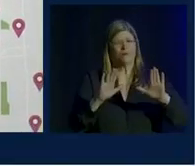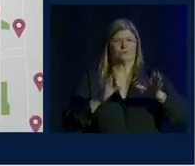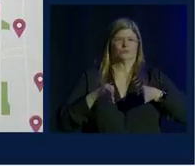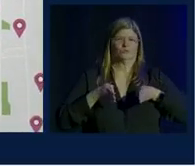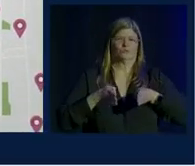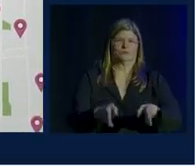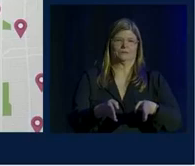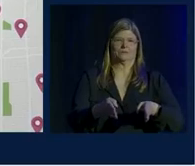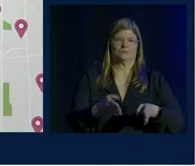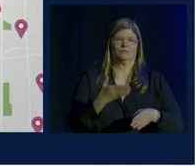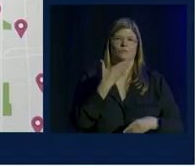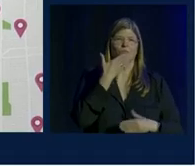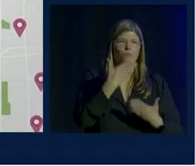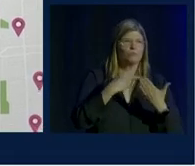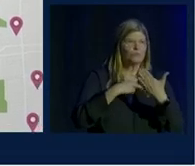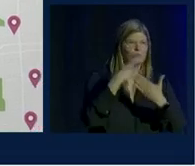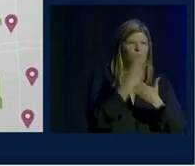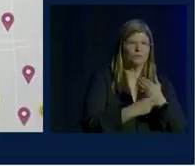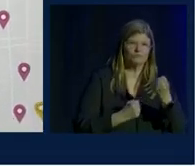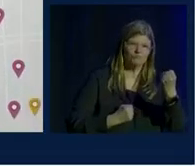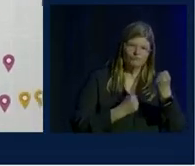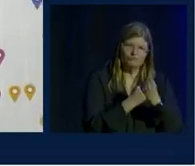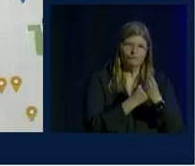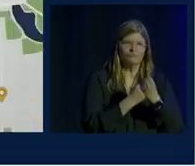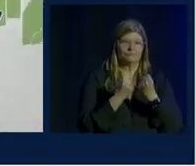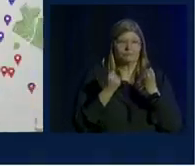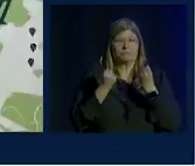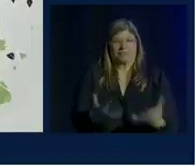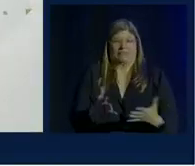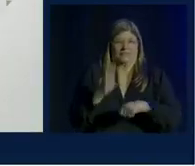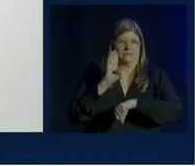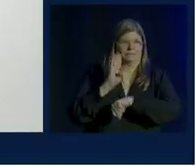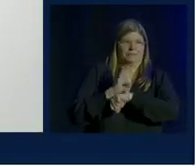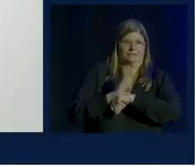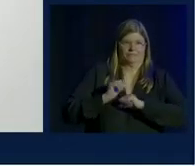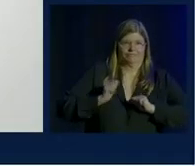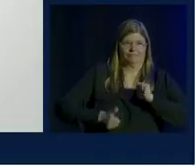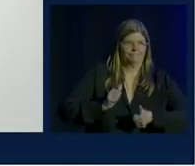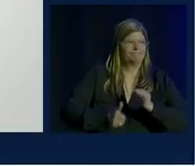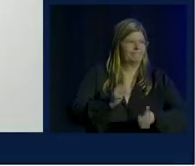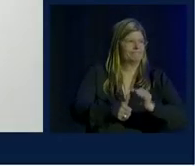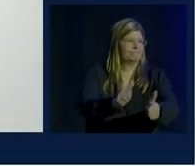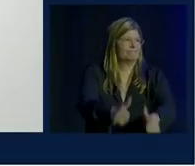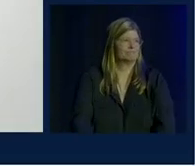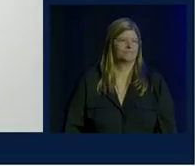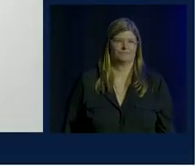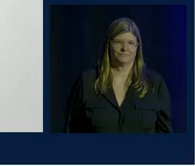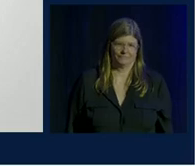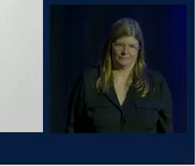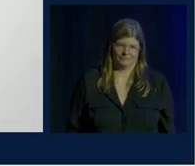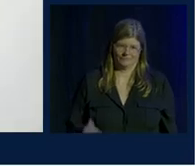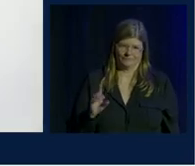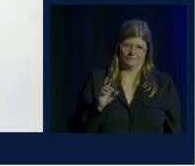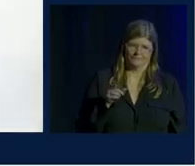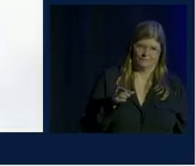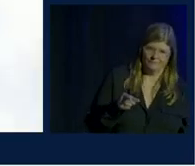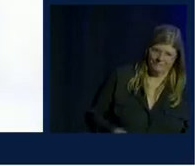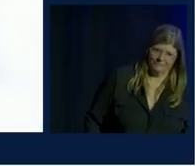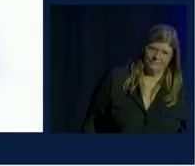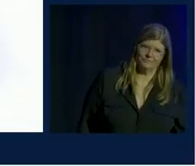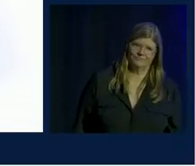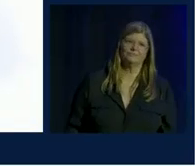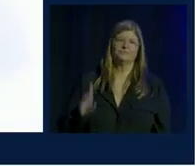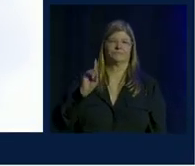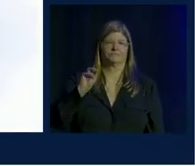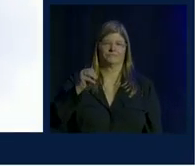hundreds of small businesses in 13 corridors throughout the district. DMPED fosters economic development on the Great Streets corridors by investing in small